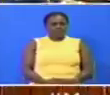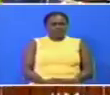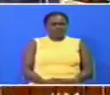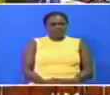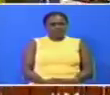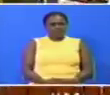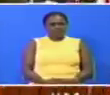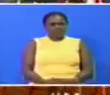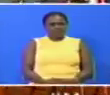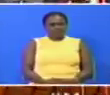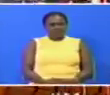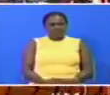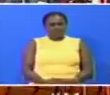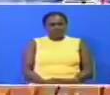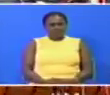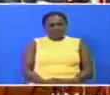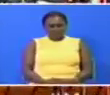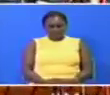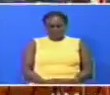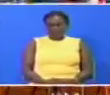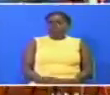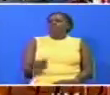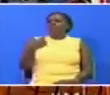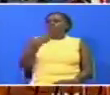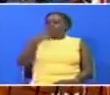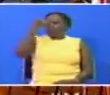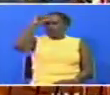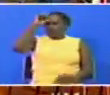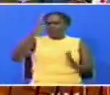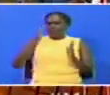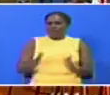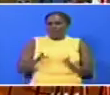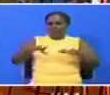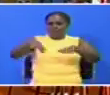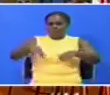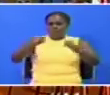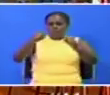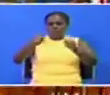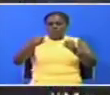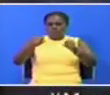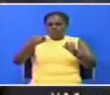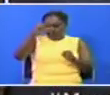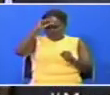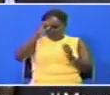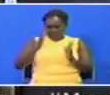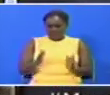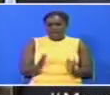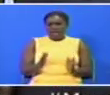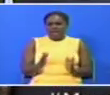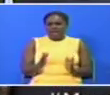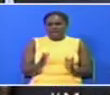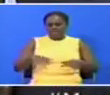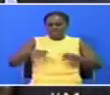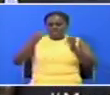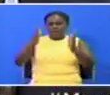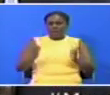The team joins here. As Turkana Governor Josphat Nanok took up the instruments of power as the incoming